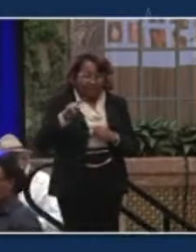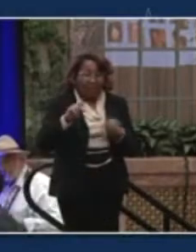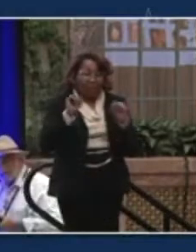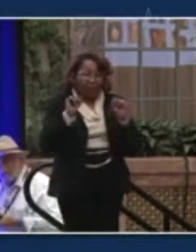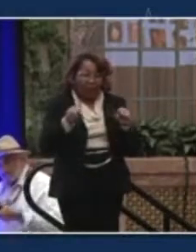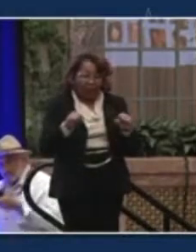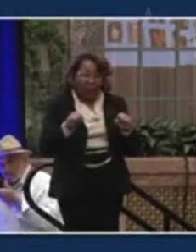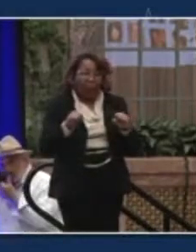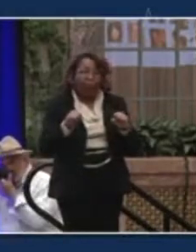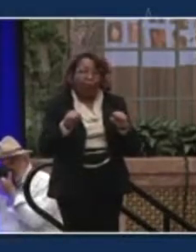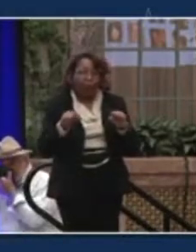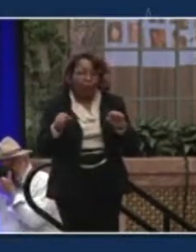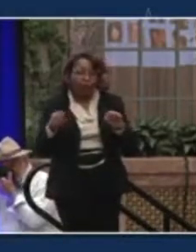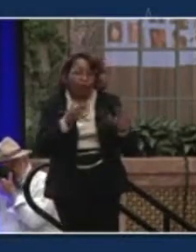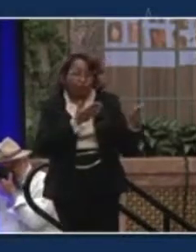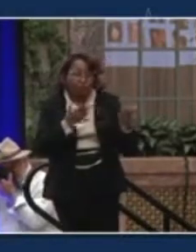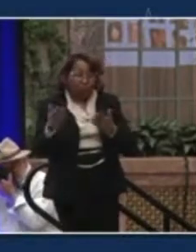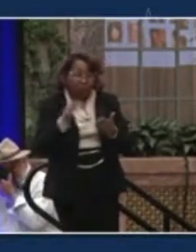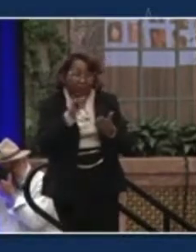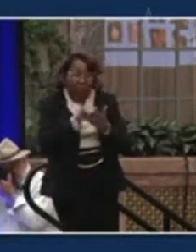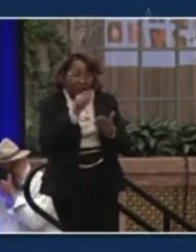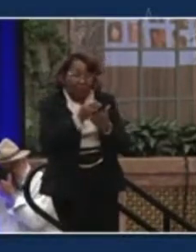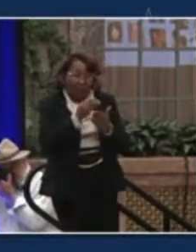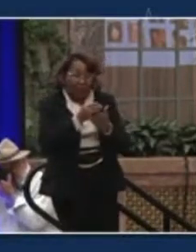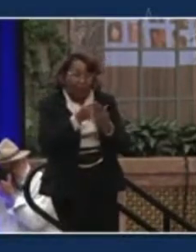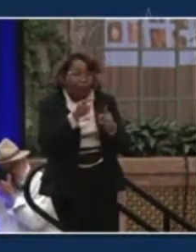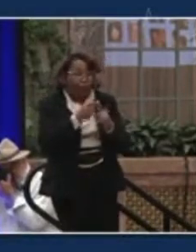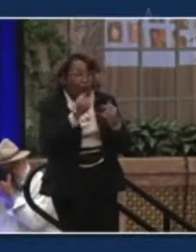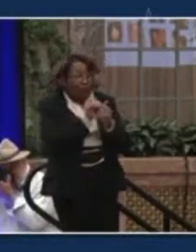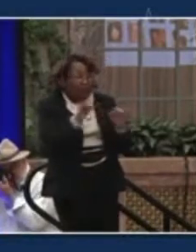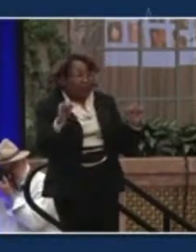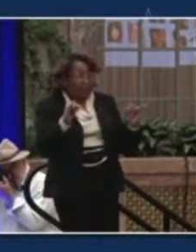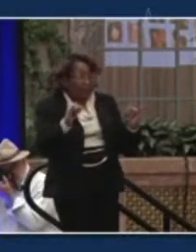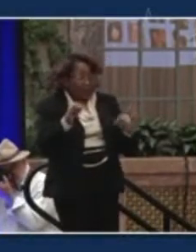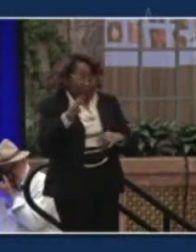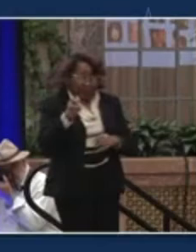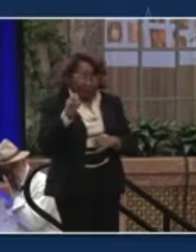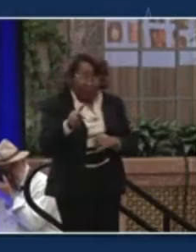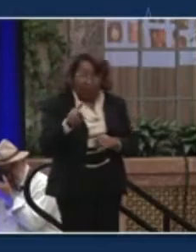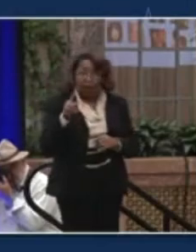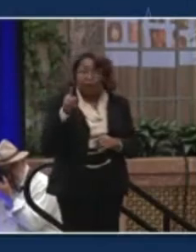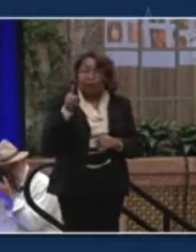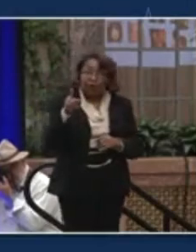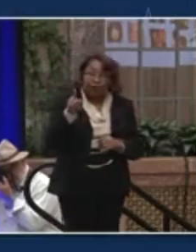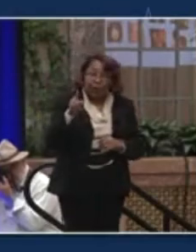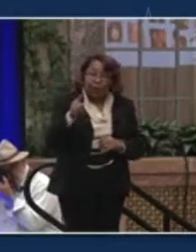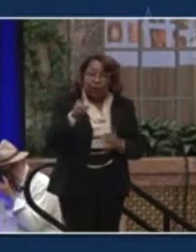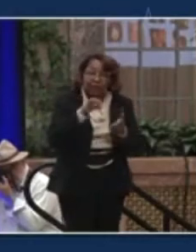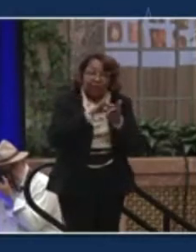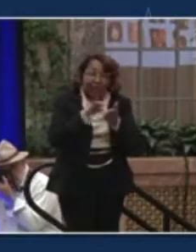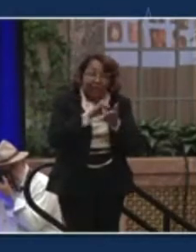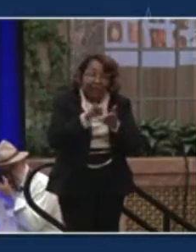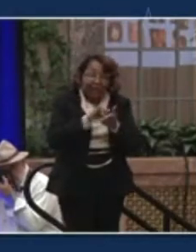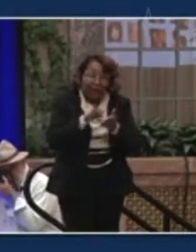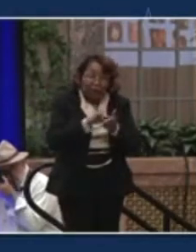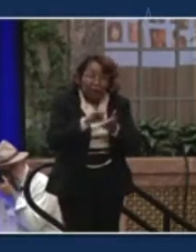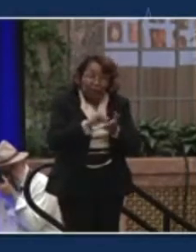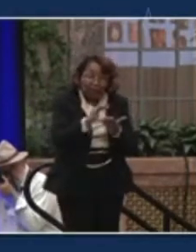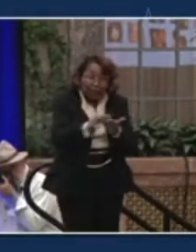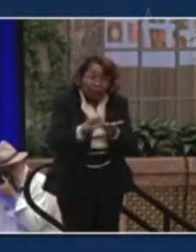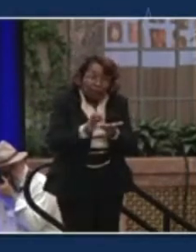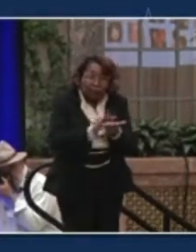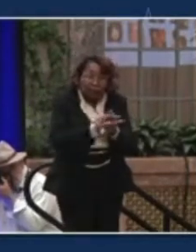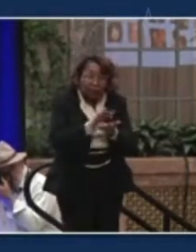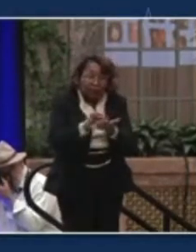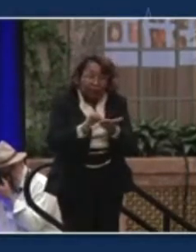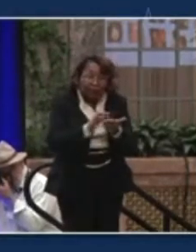those barrels to Independence Bank, where you were, Mr. Johnson, and count those nickels, dimes, and quarters. And